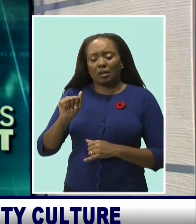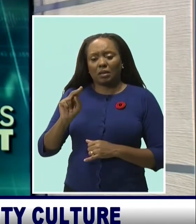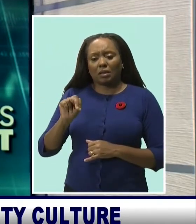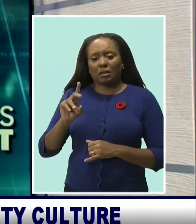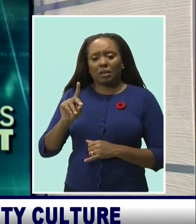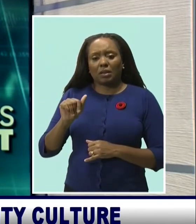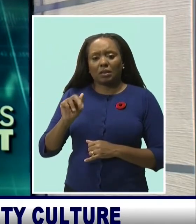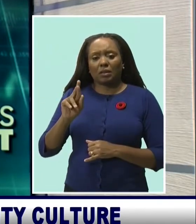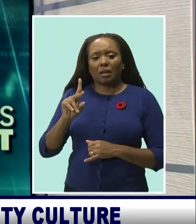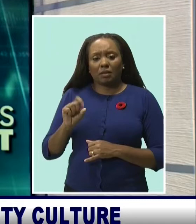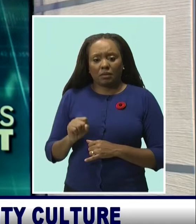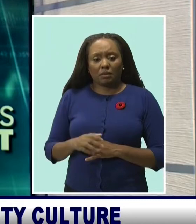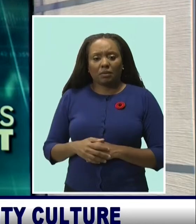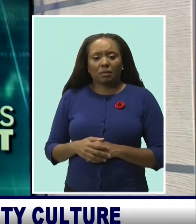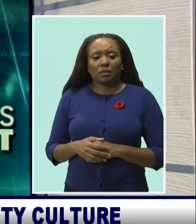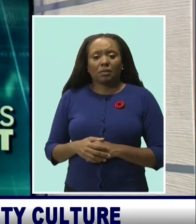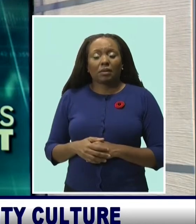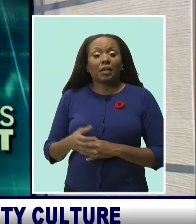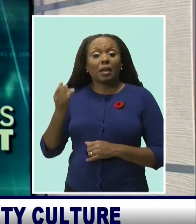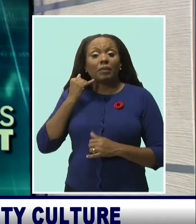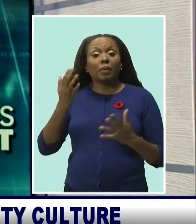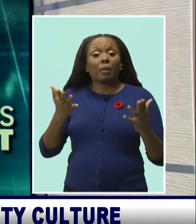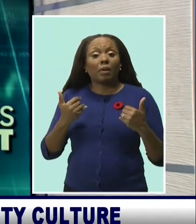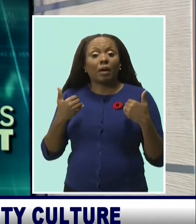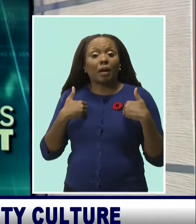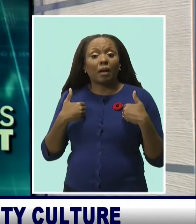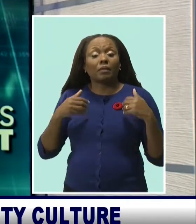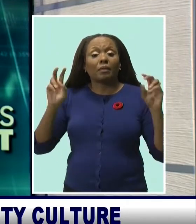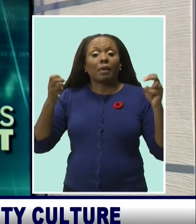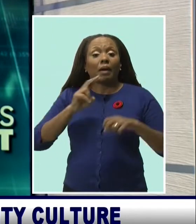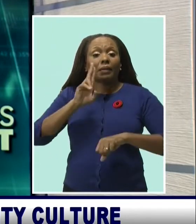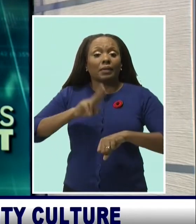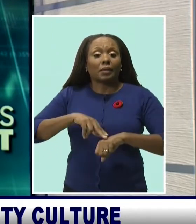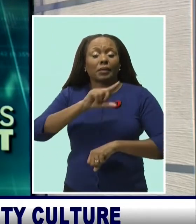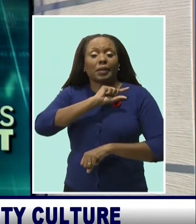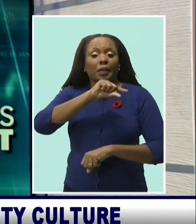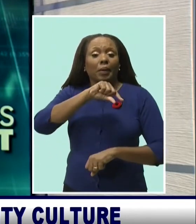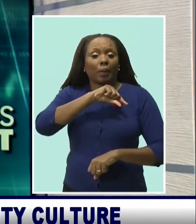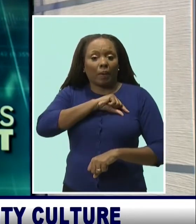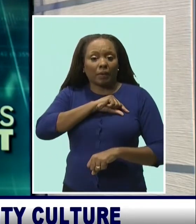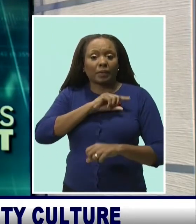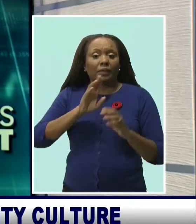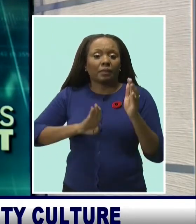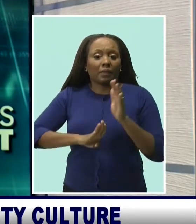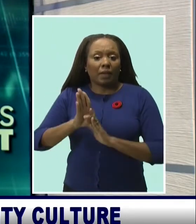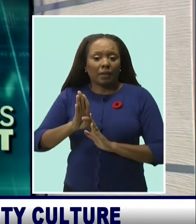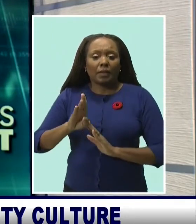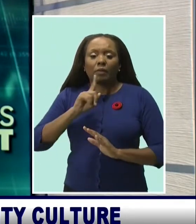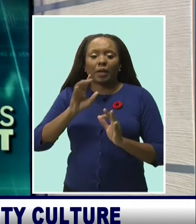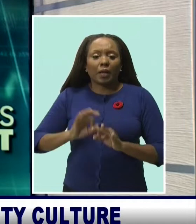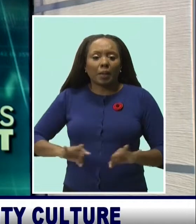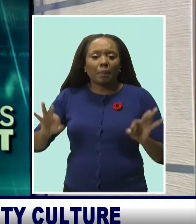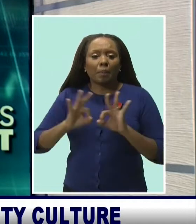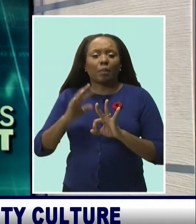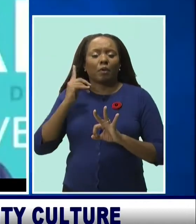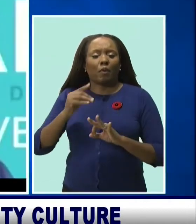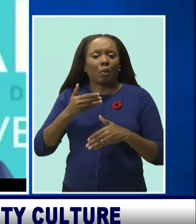a country's national quality infrastructure is a critical enabler for social progress and economic